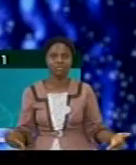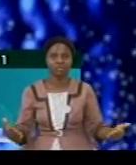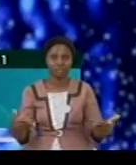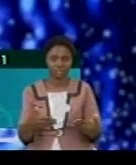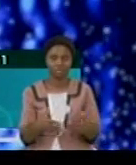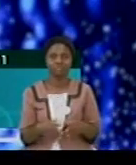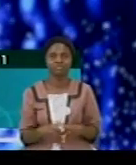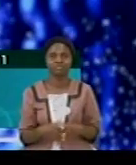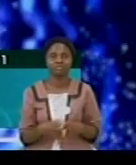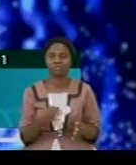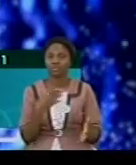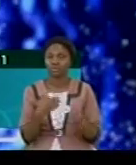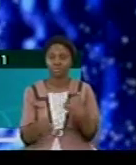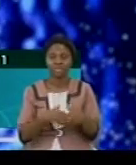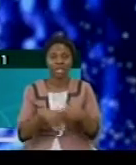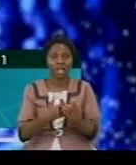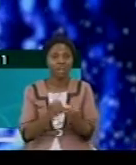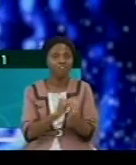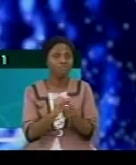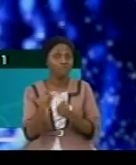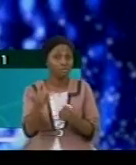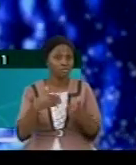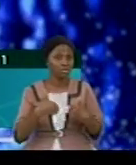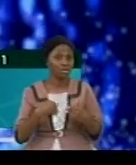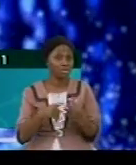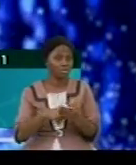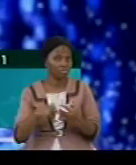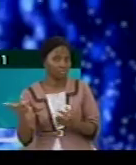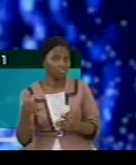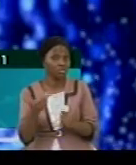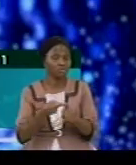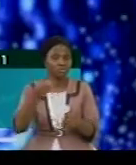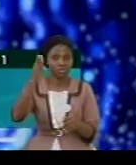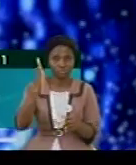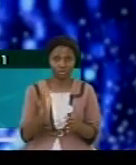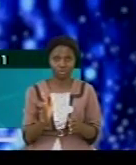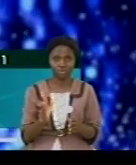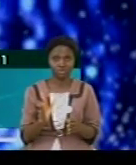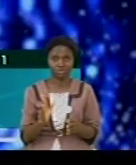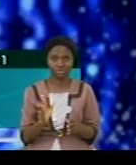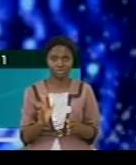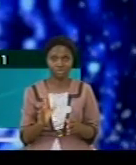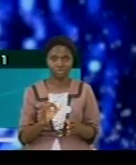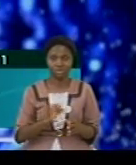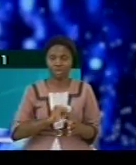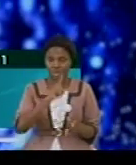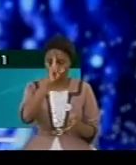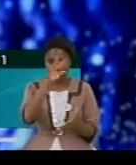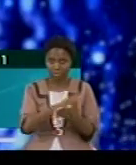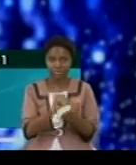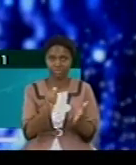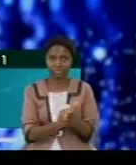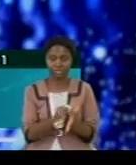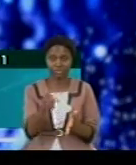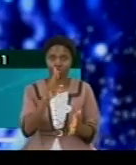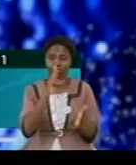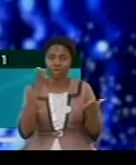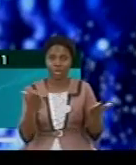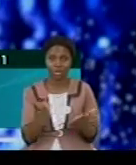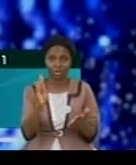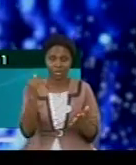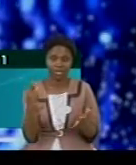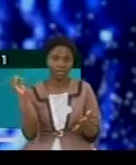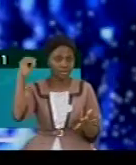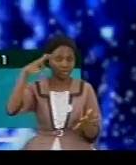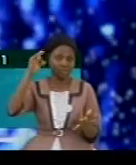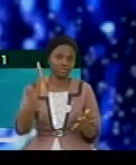how far we may have gone away from God. I believe you are there by the grace of God. God bless you in Jesus'